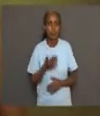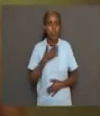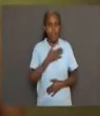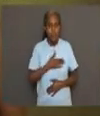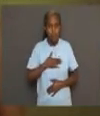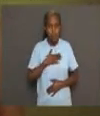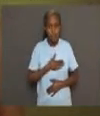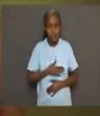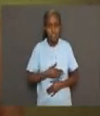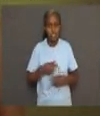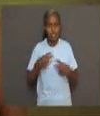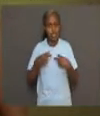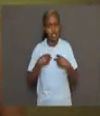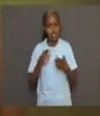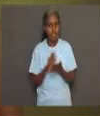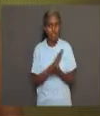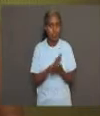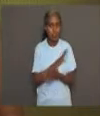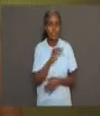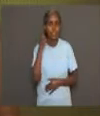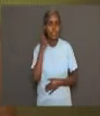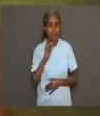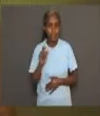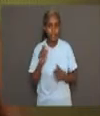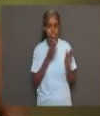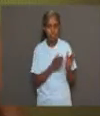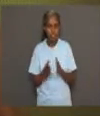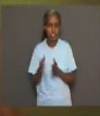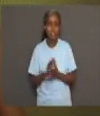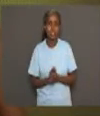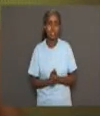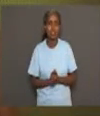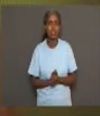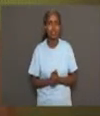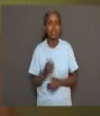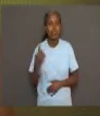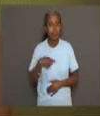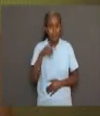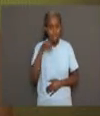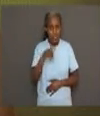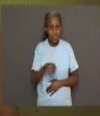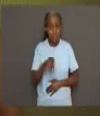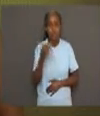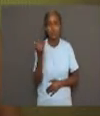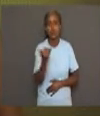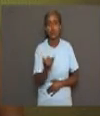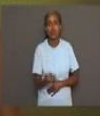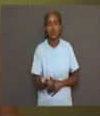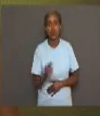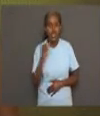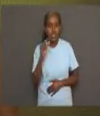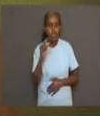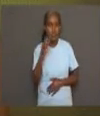Please have a paper and pencil ready, as we will need to draw a